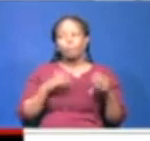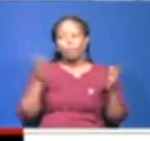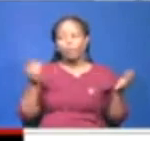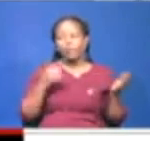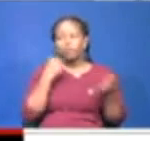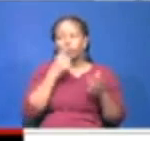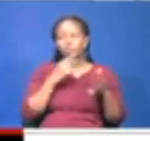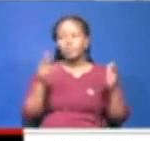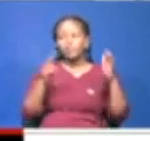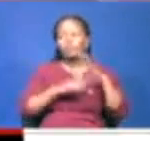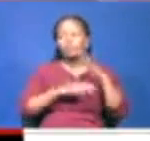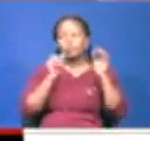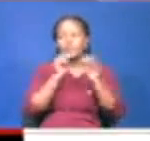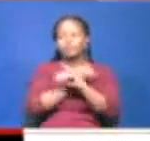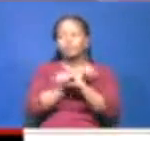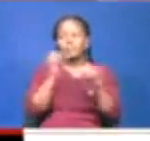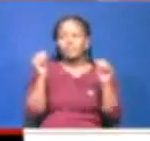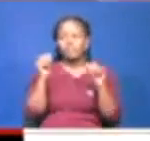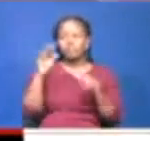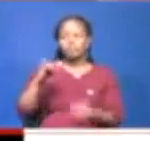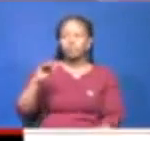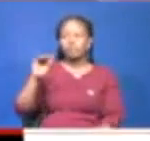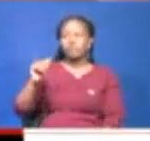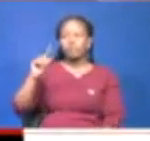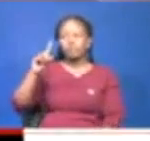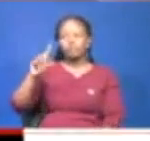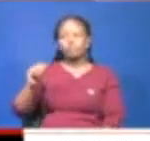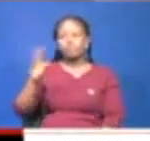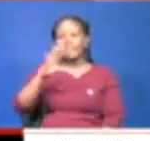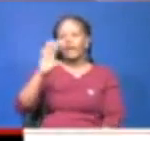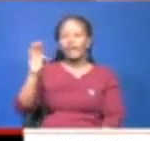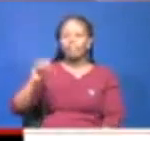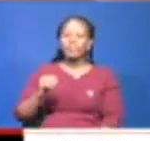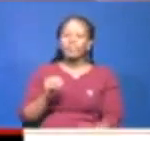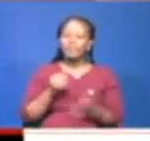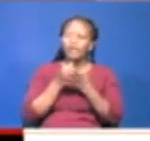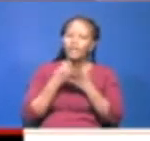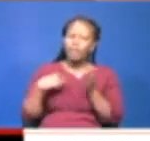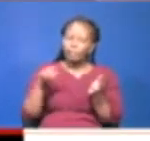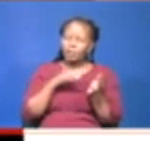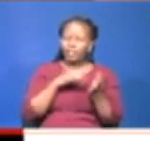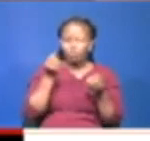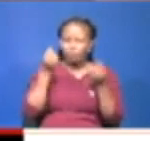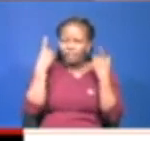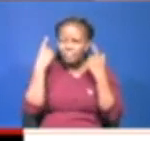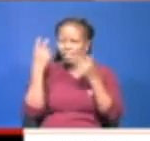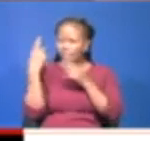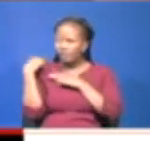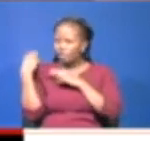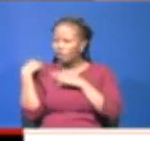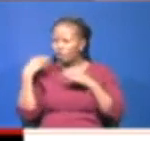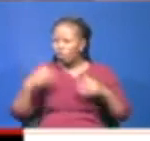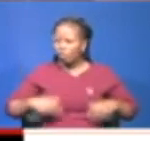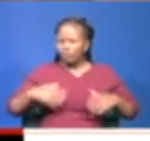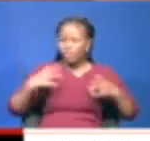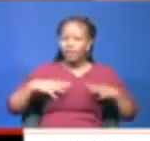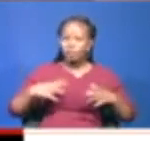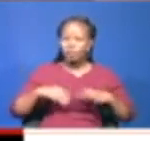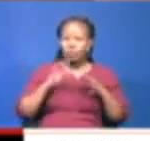President, Social Impact at Yara Africa, joining us here to understand the role of young people in agribusiness, as well